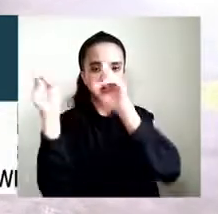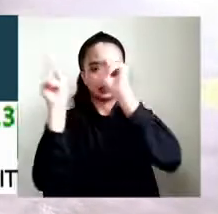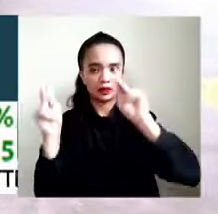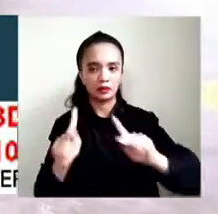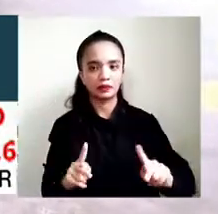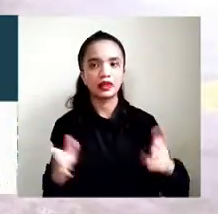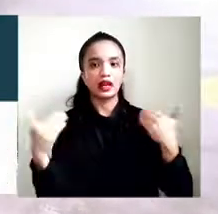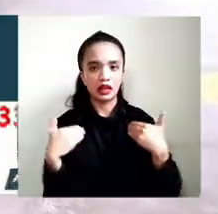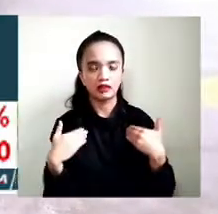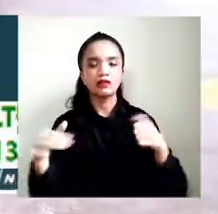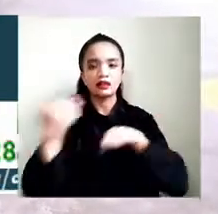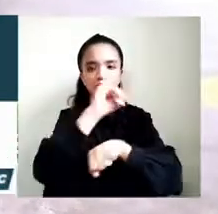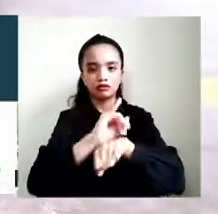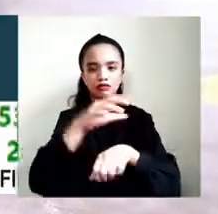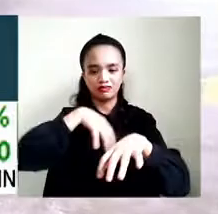island barangays. So